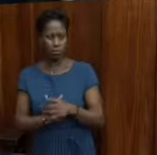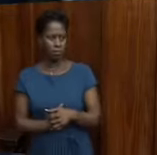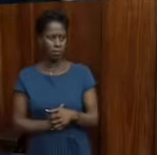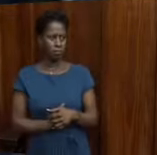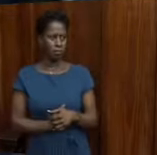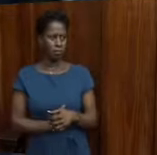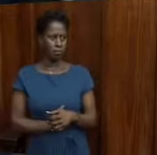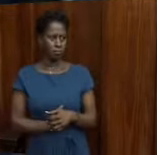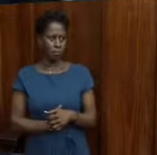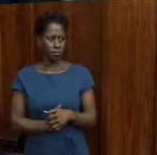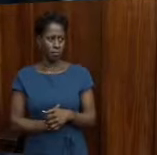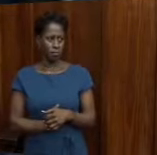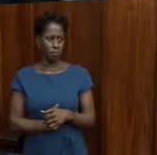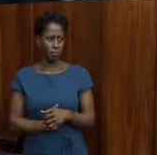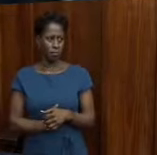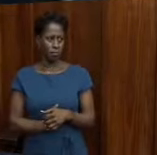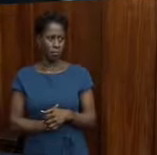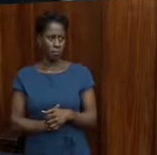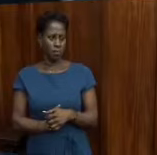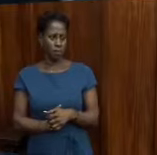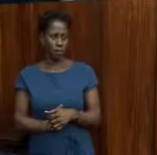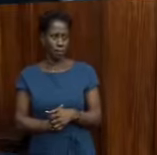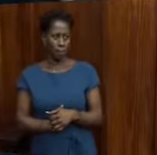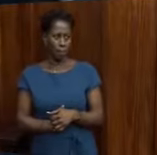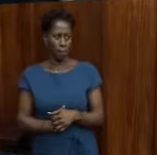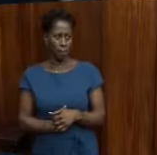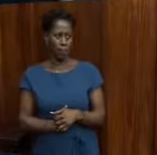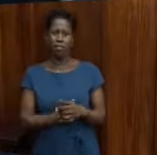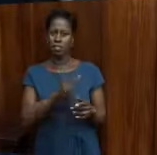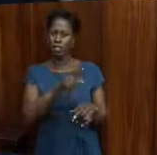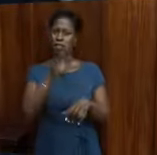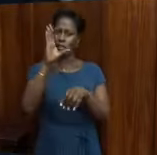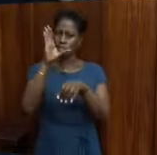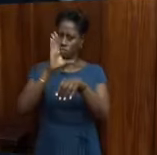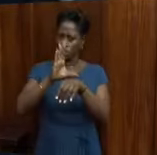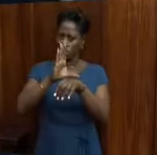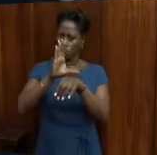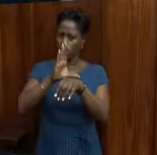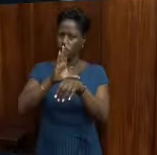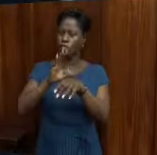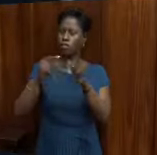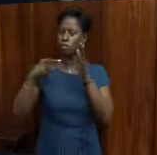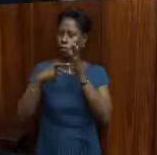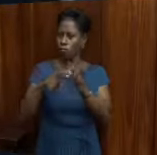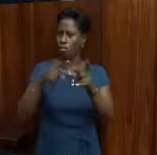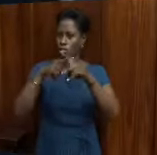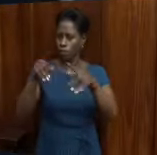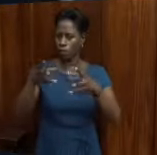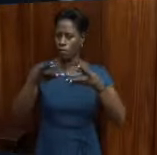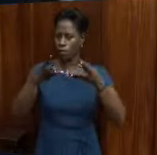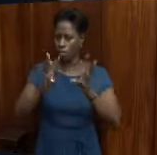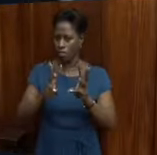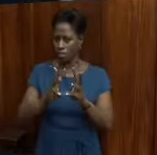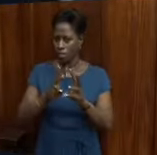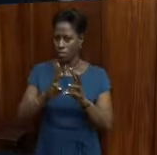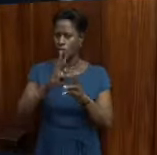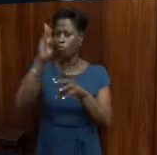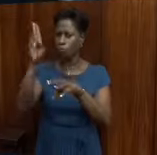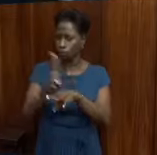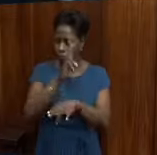and sought not only to inform, but to share practical ways of adding value to